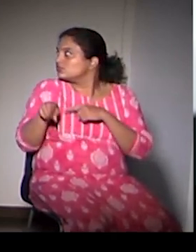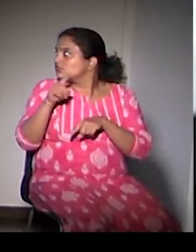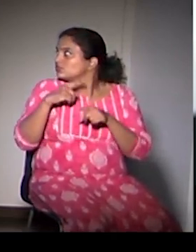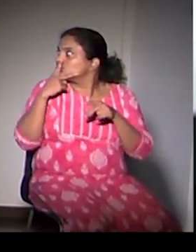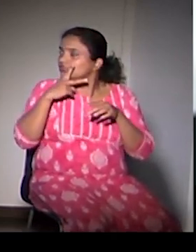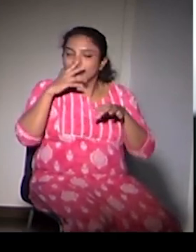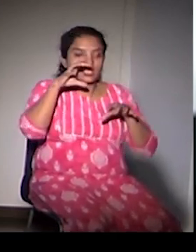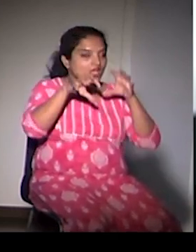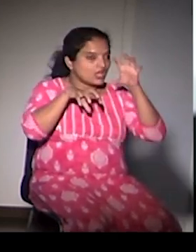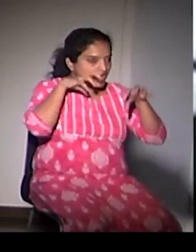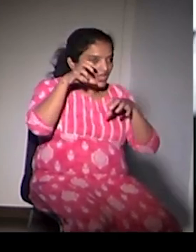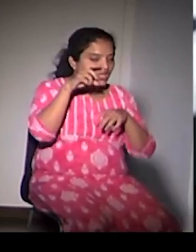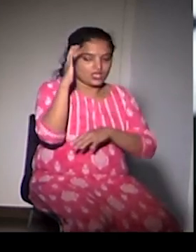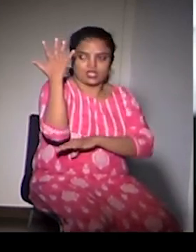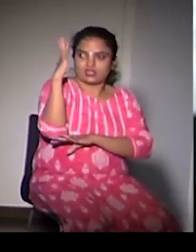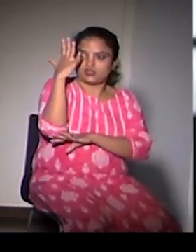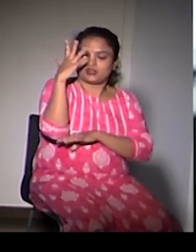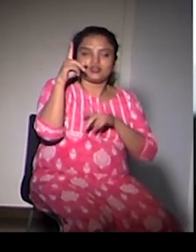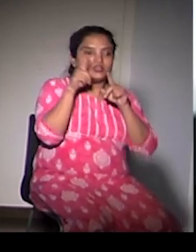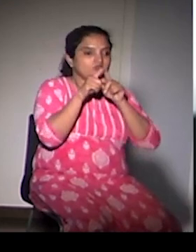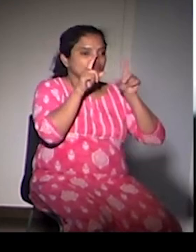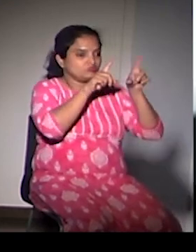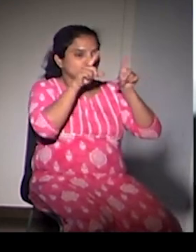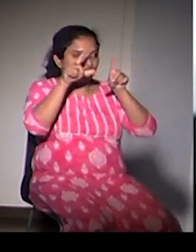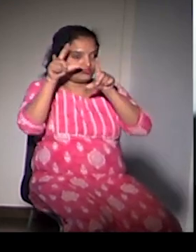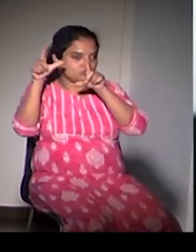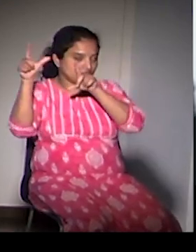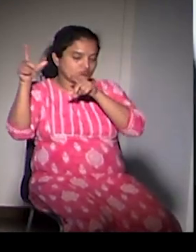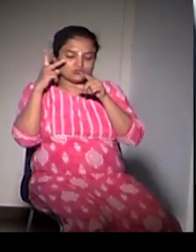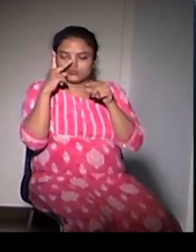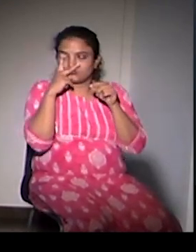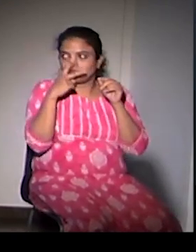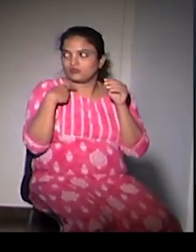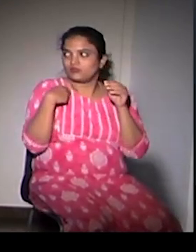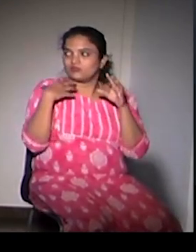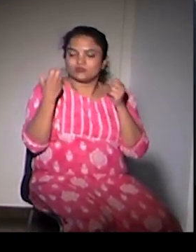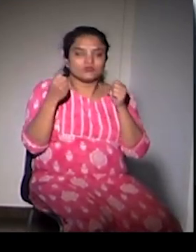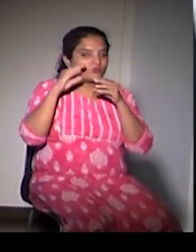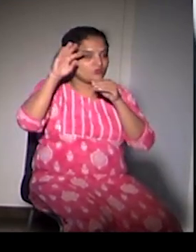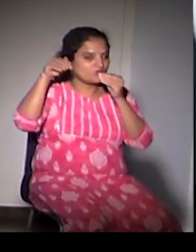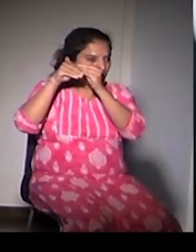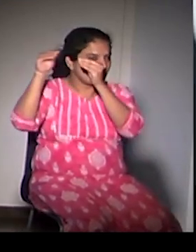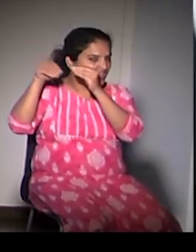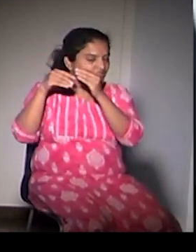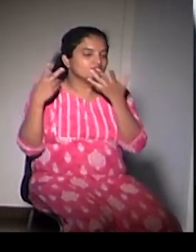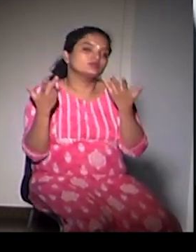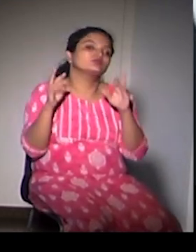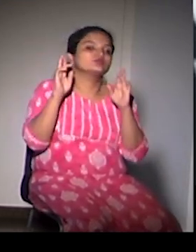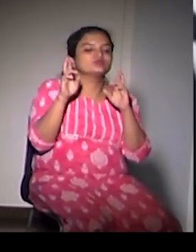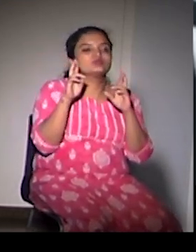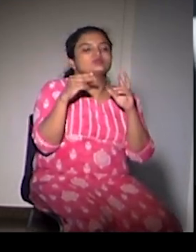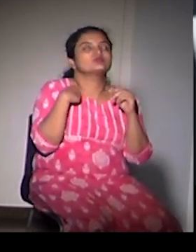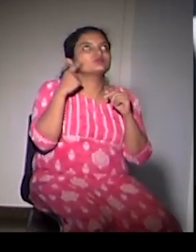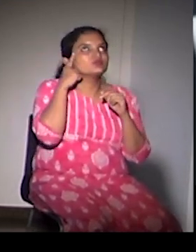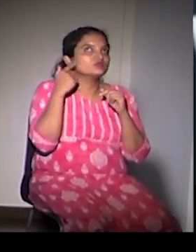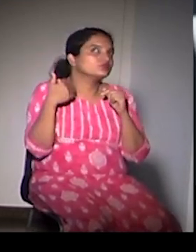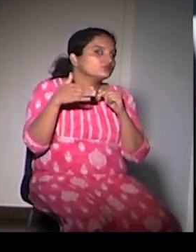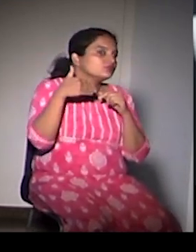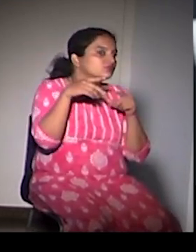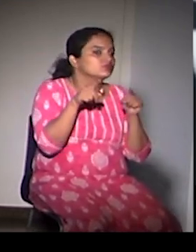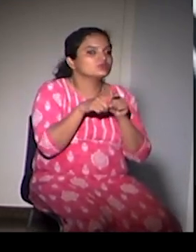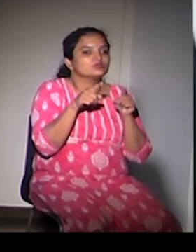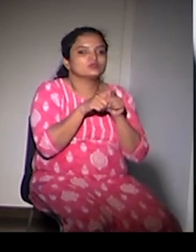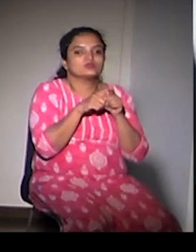tree. This is just quite a small patch, but I expect there was a lot more of it originally. And probably these